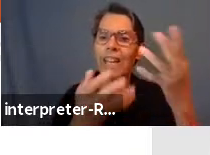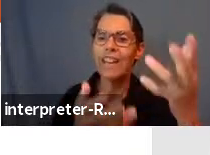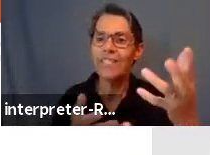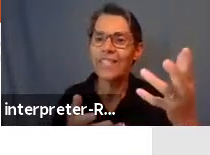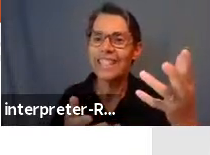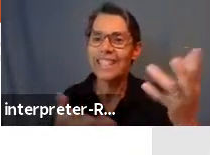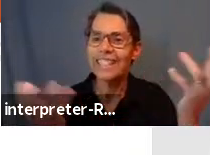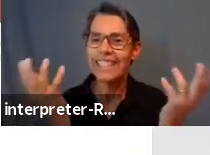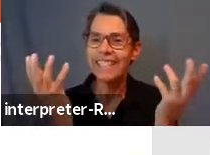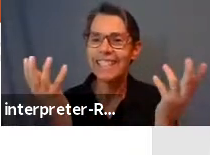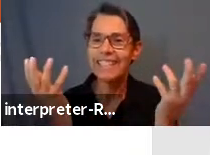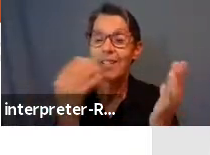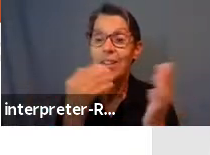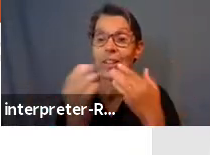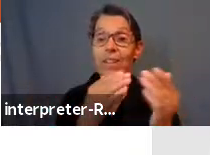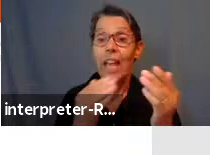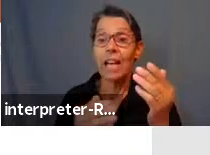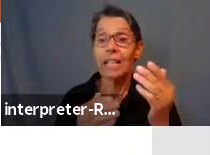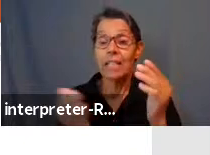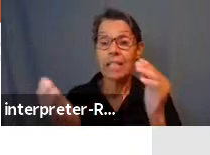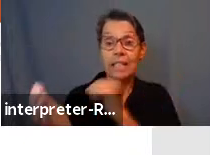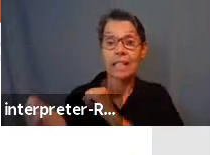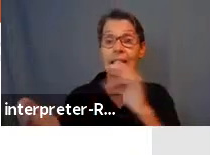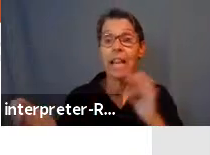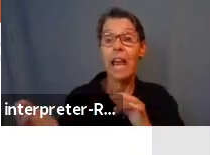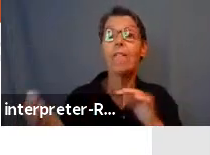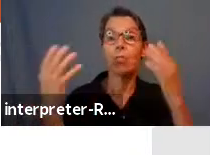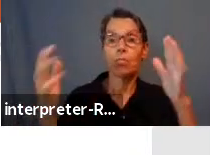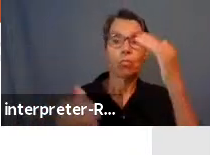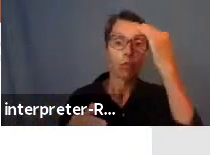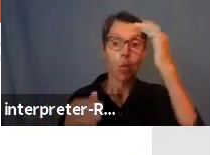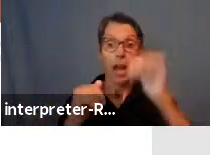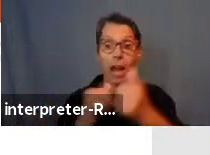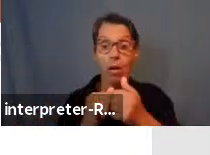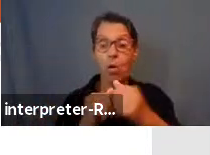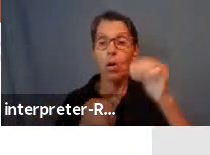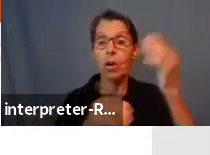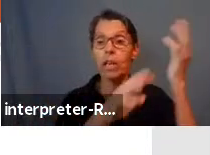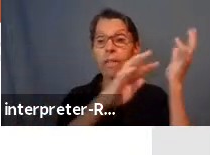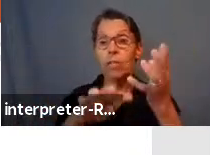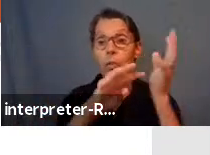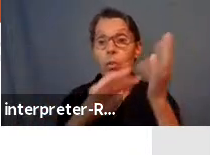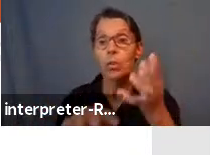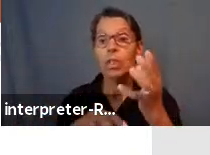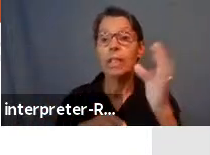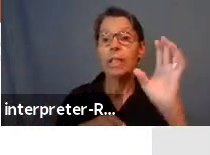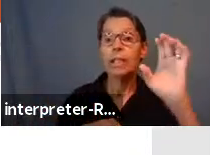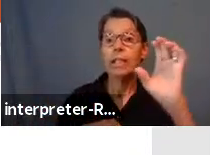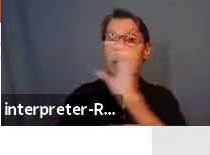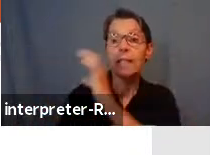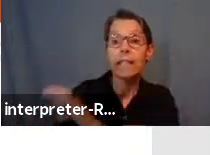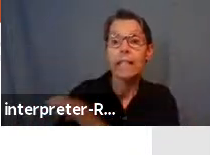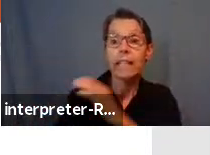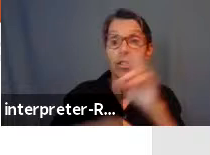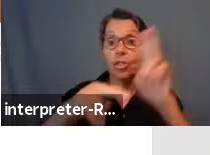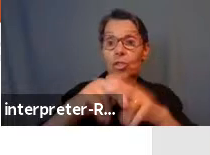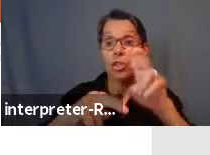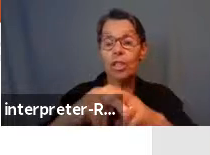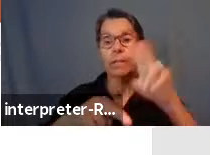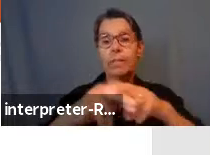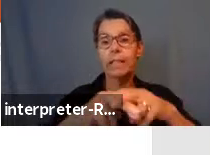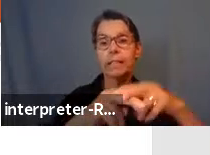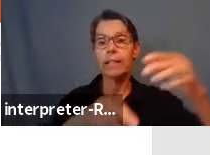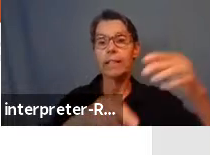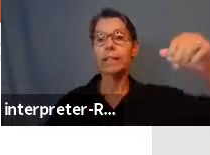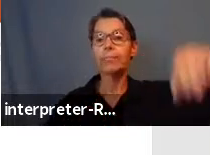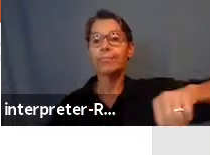is trained staff or infusion clinics or chairs, availability of locations to infuse the service,